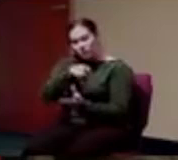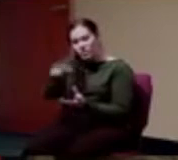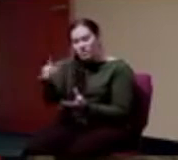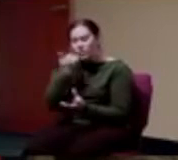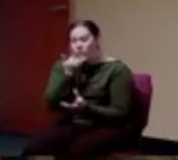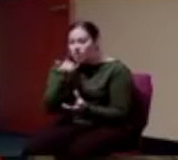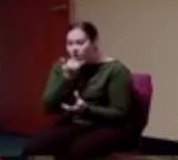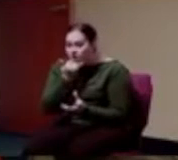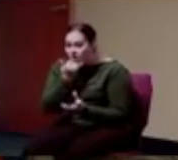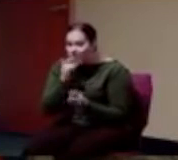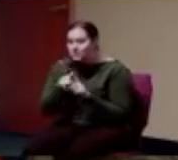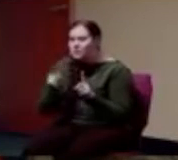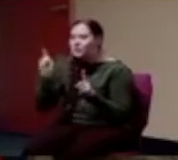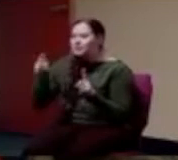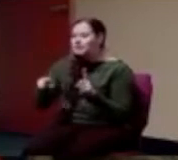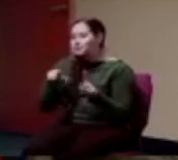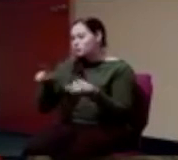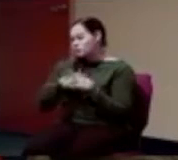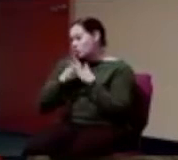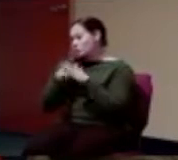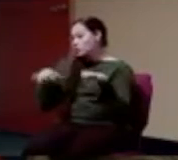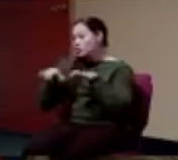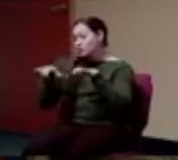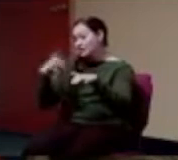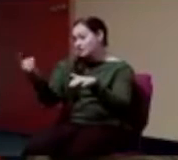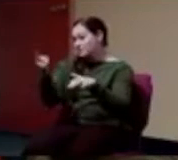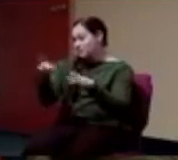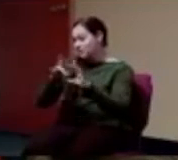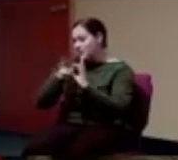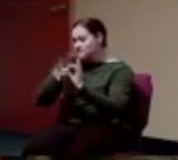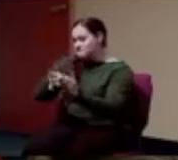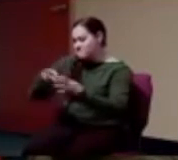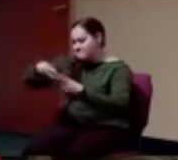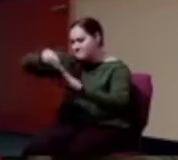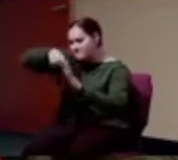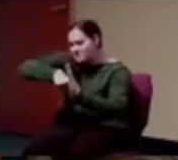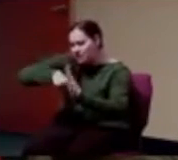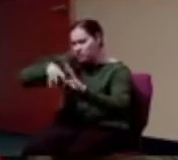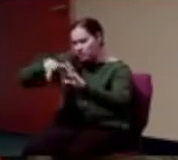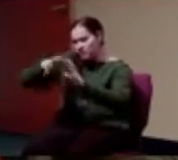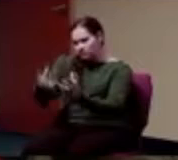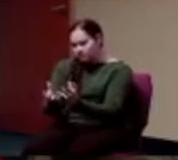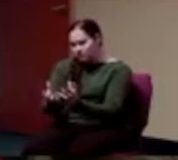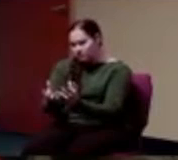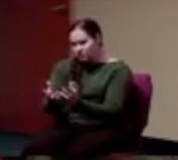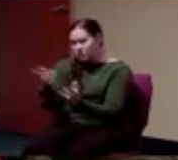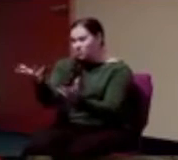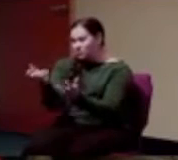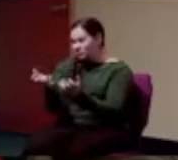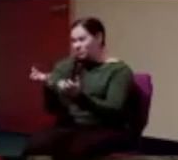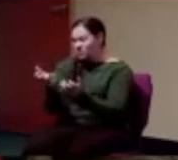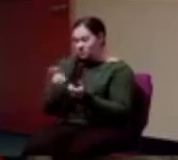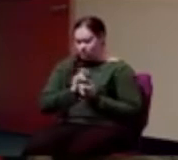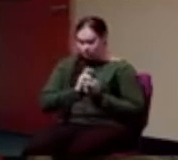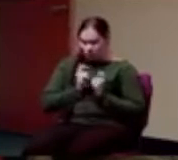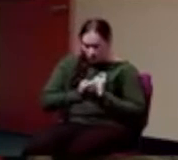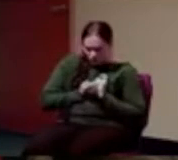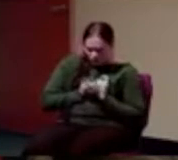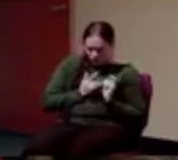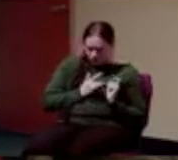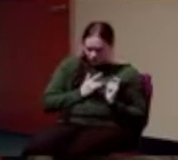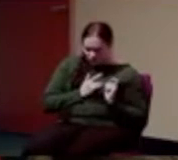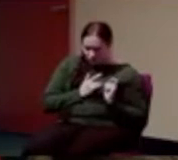it. Because if you want to change the hearts and the lives of the people in this world, your Facebook posts aren't going to do